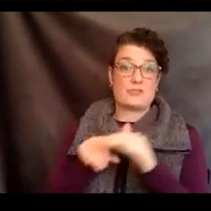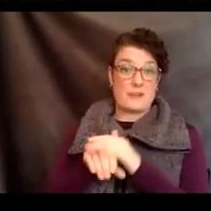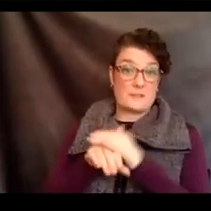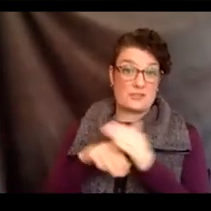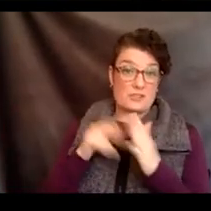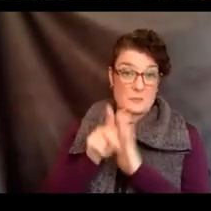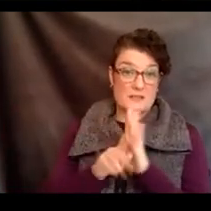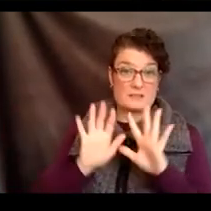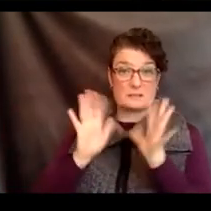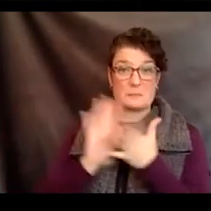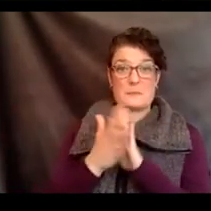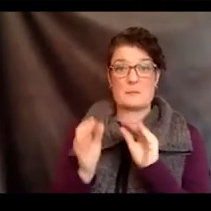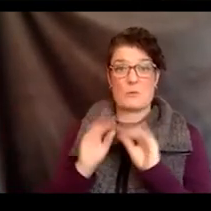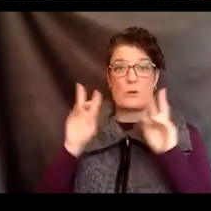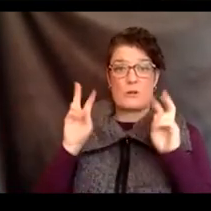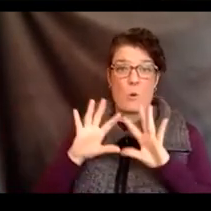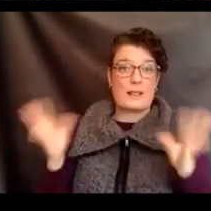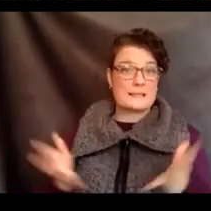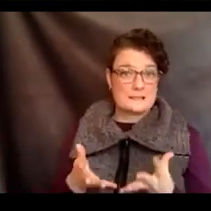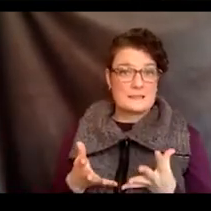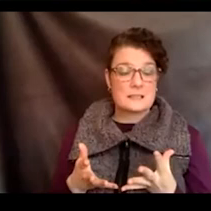to be more holistic, so that,